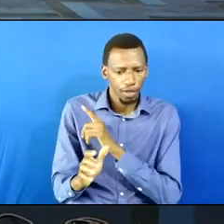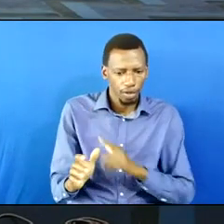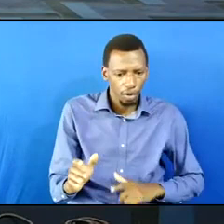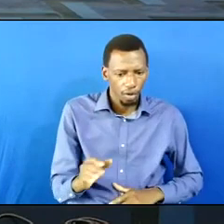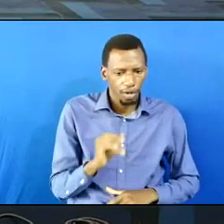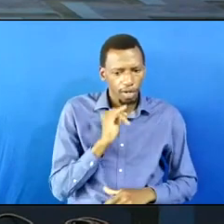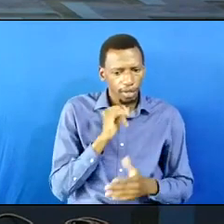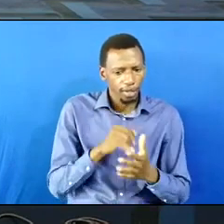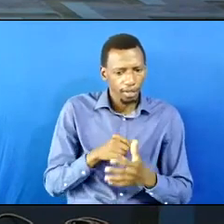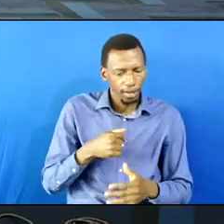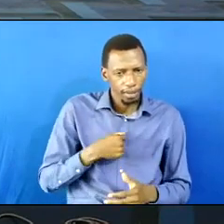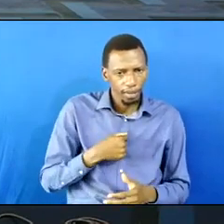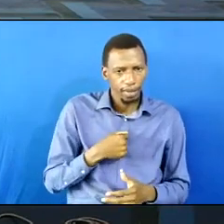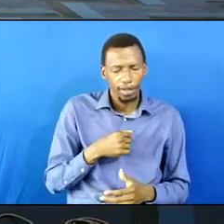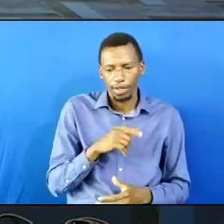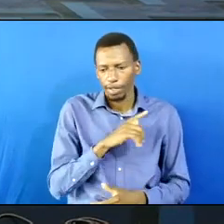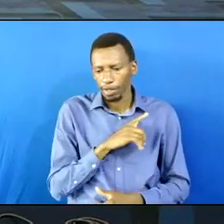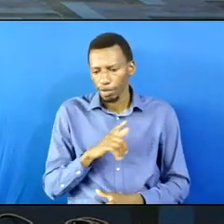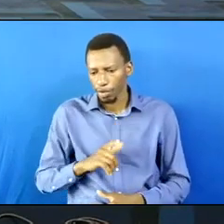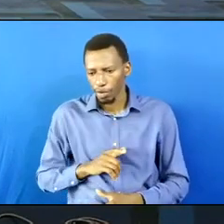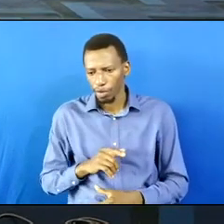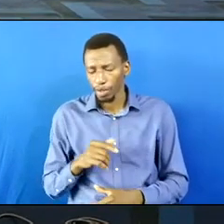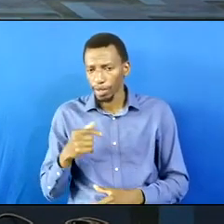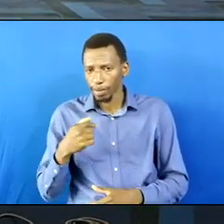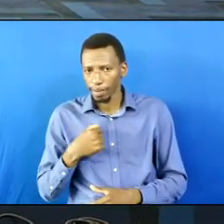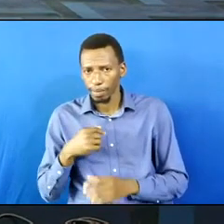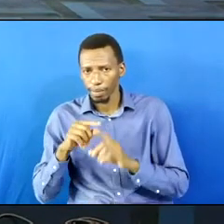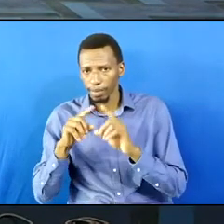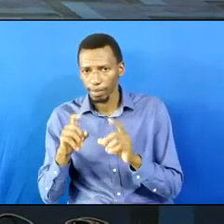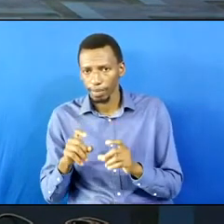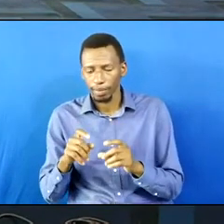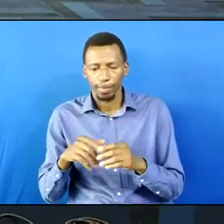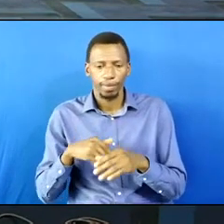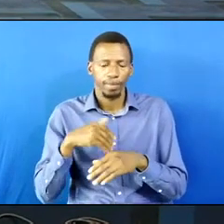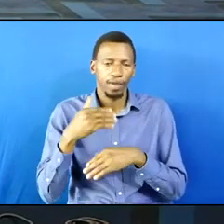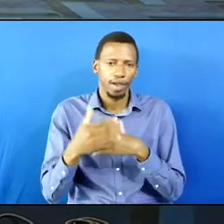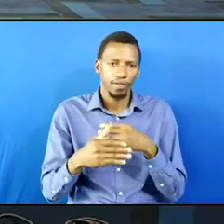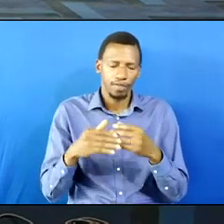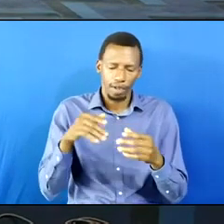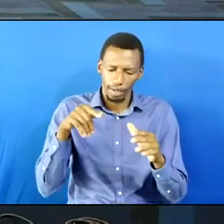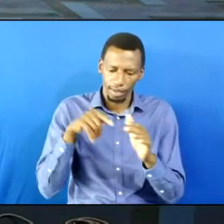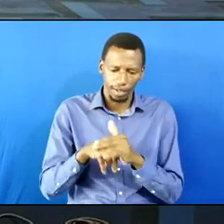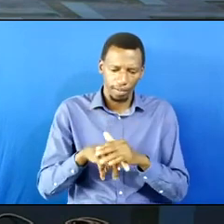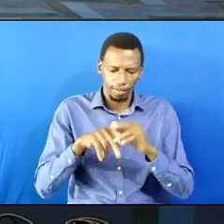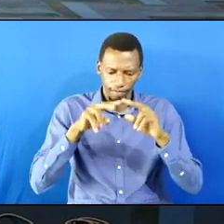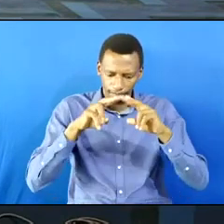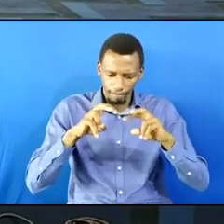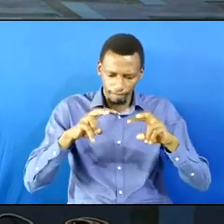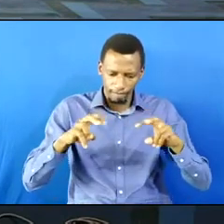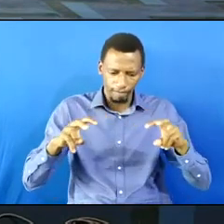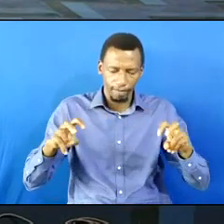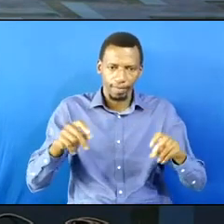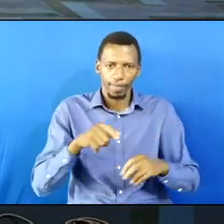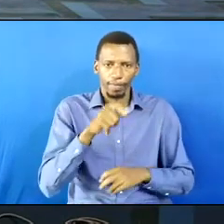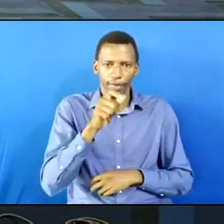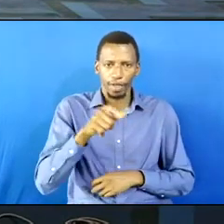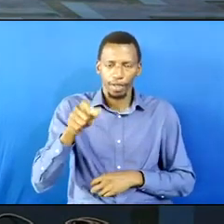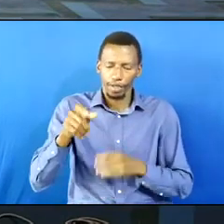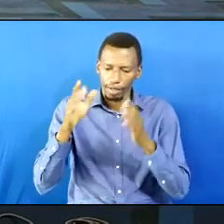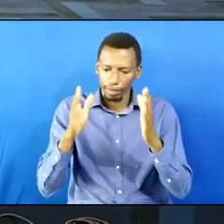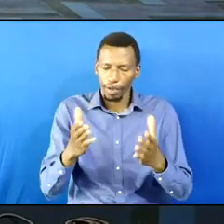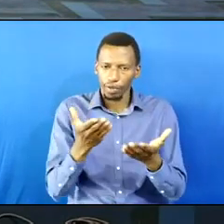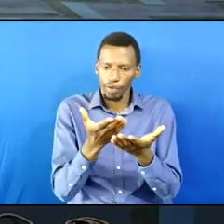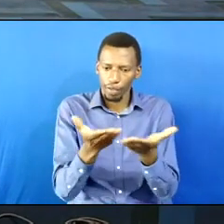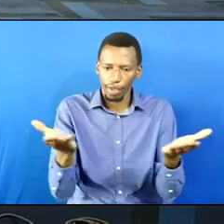me? Lord, is it I? It is after a thorough examination. And everybody was